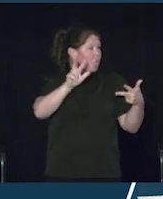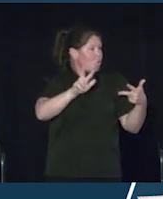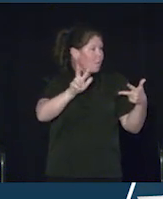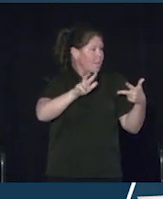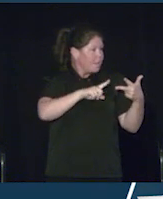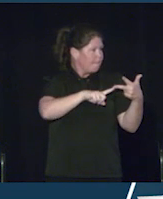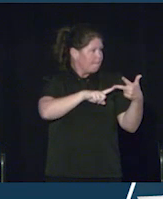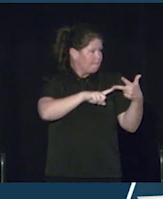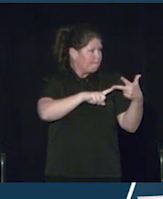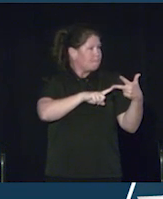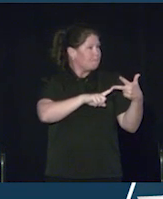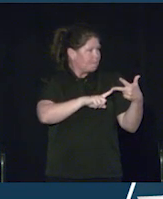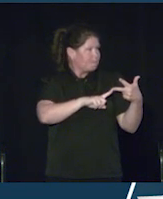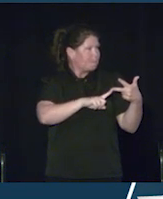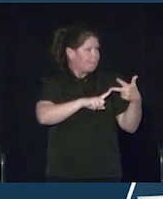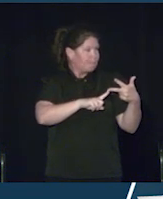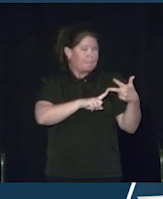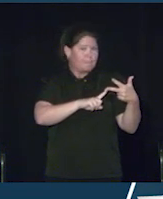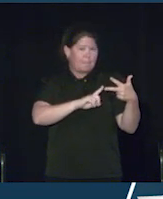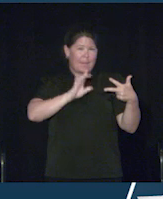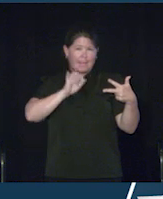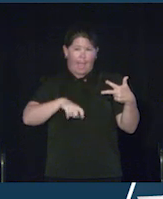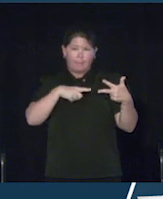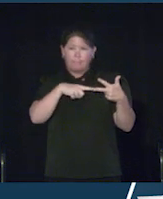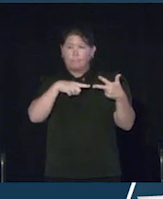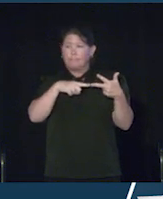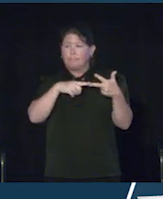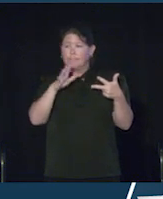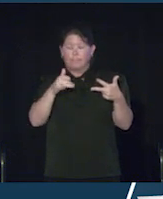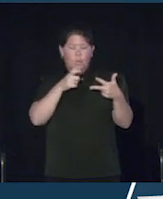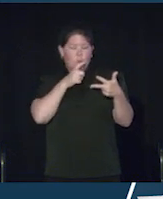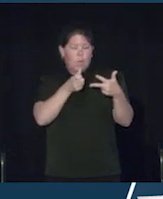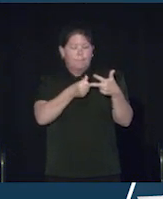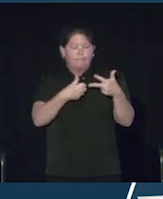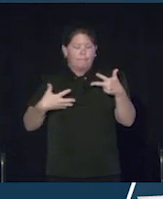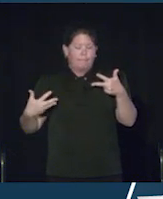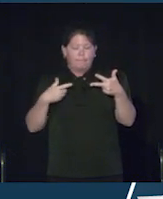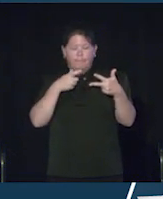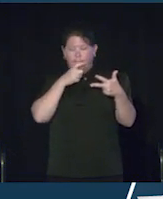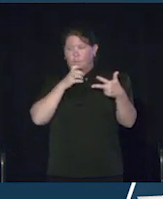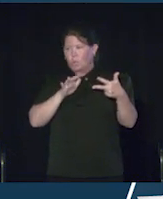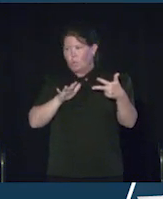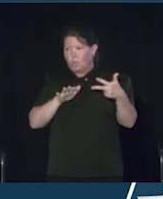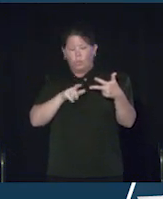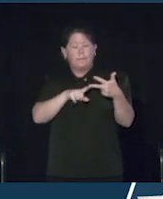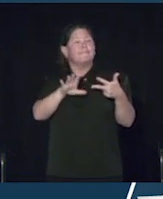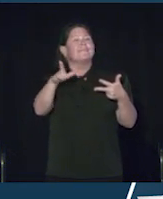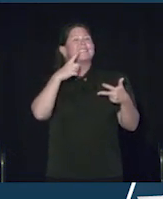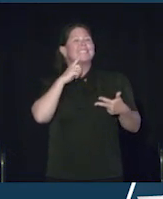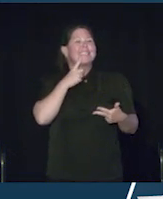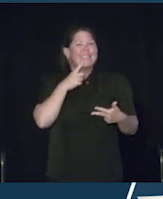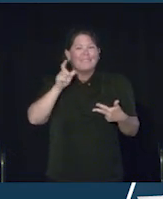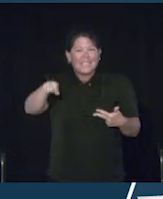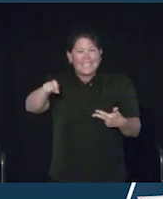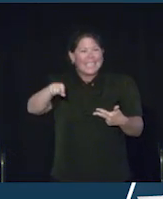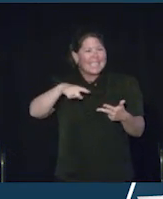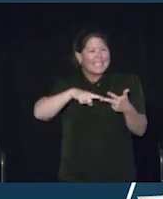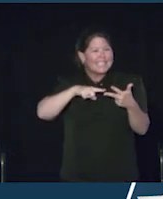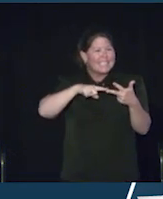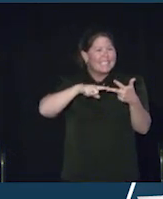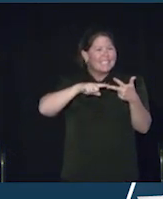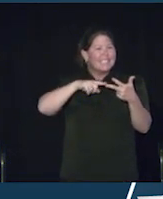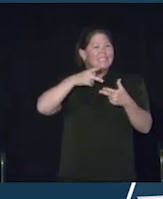who are in, who have significant needs. Their caregiver has a